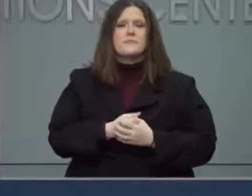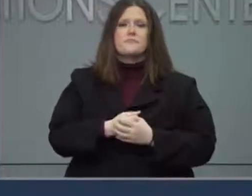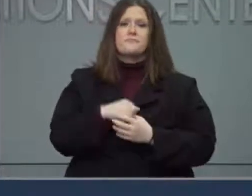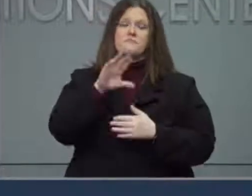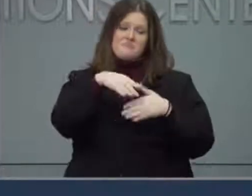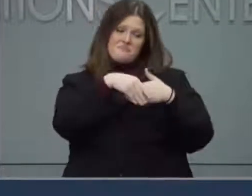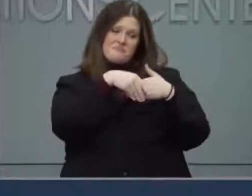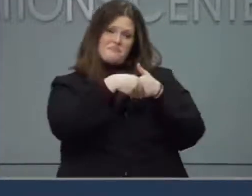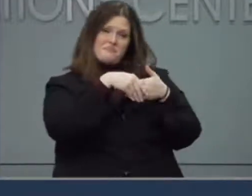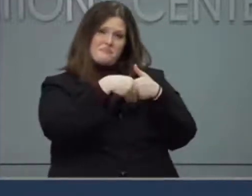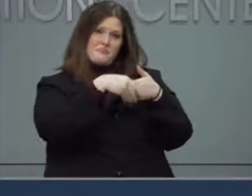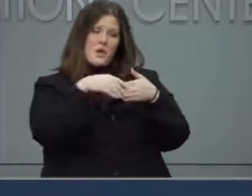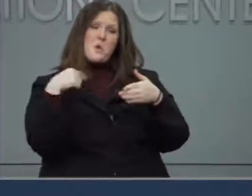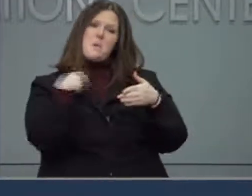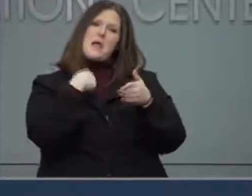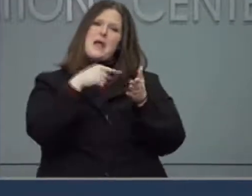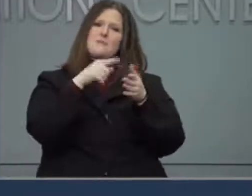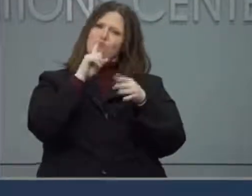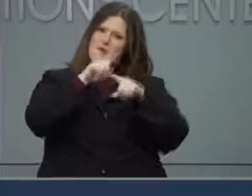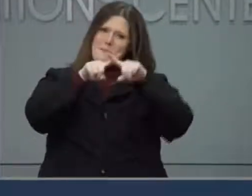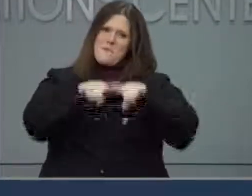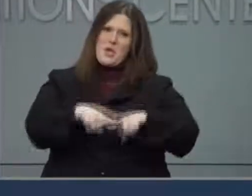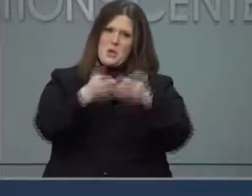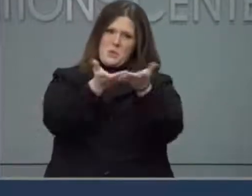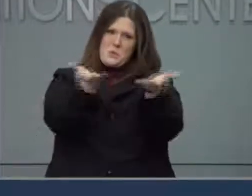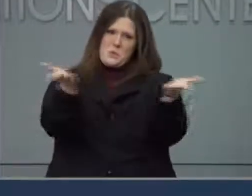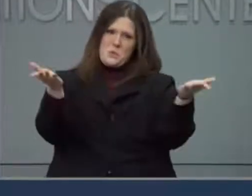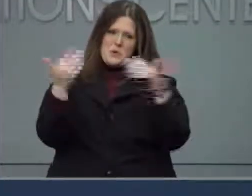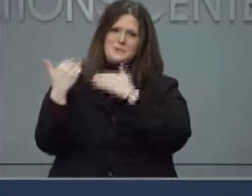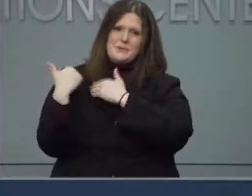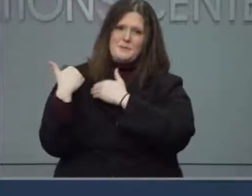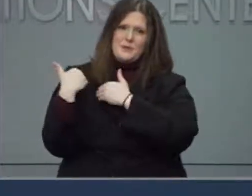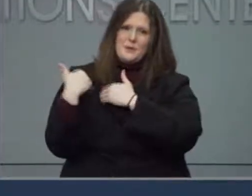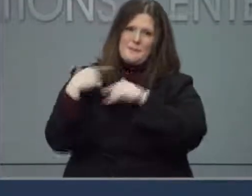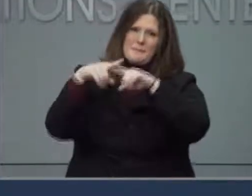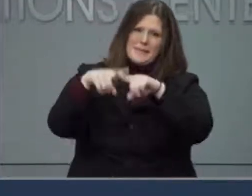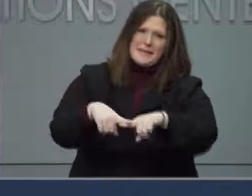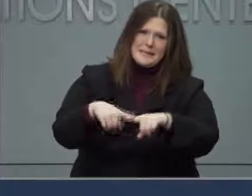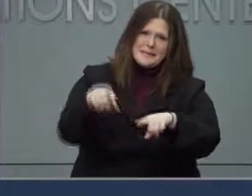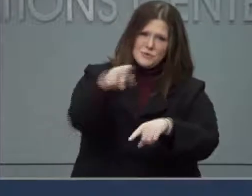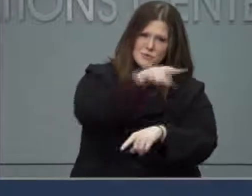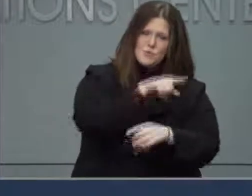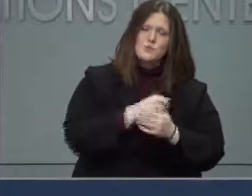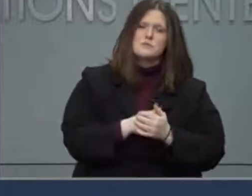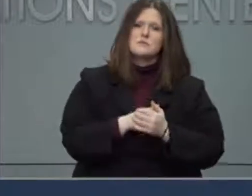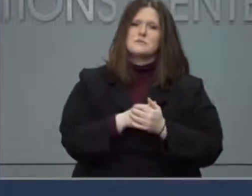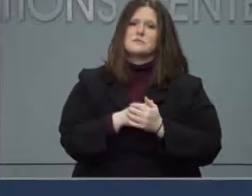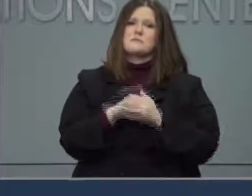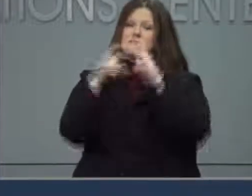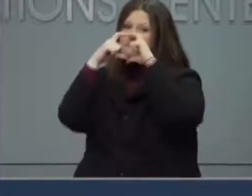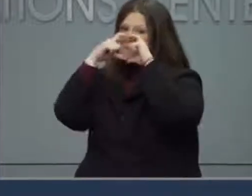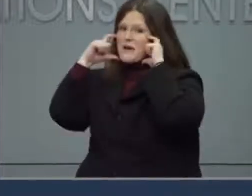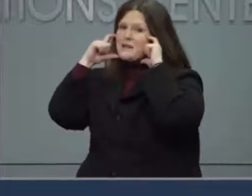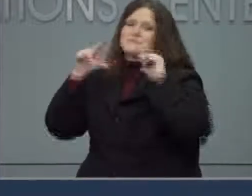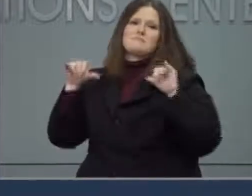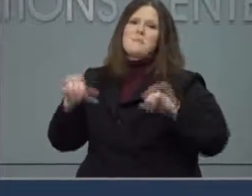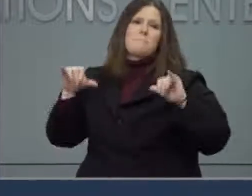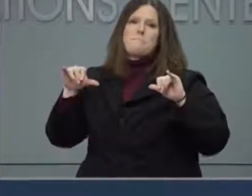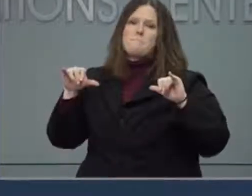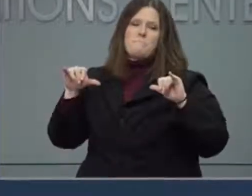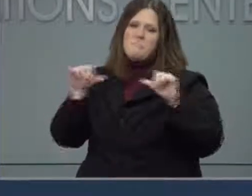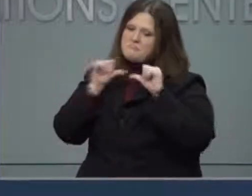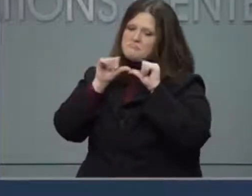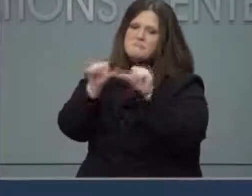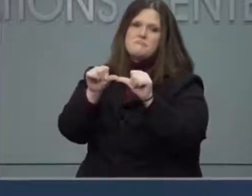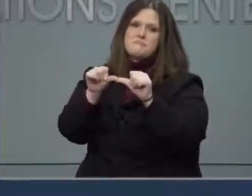we're depending on people to be responsible. The mandatory mask mandate will not change.